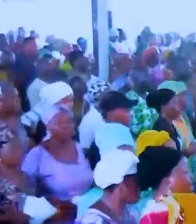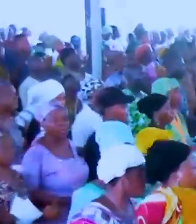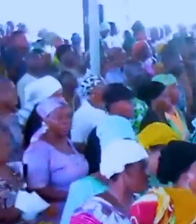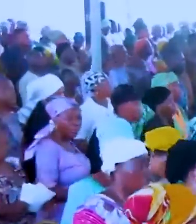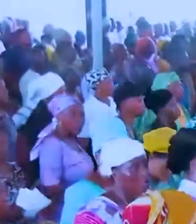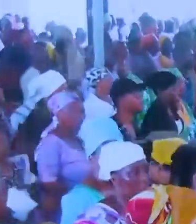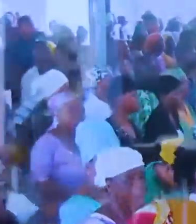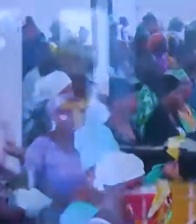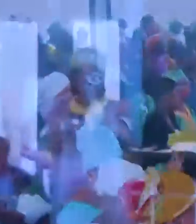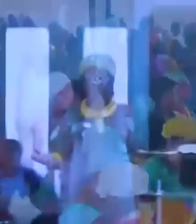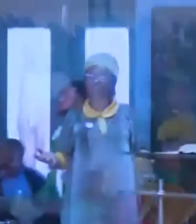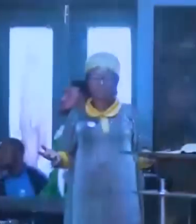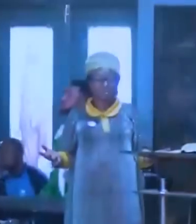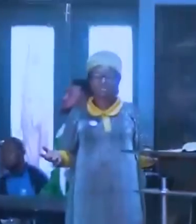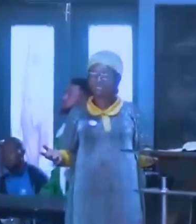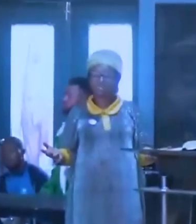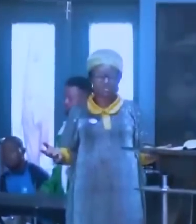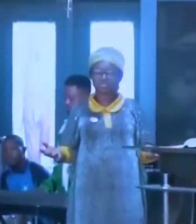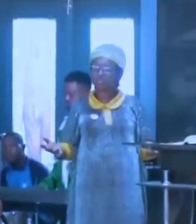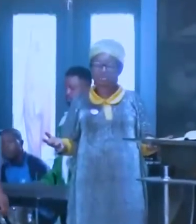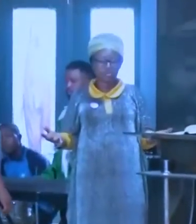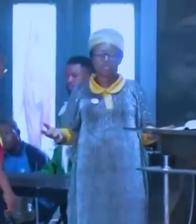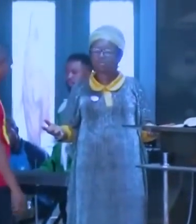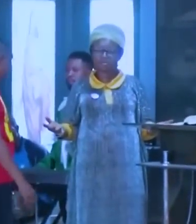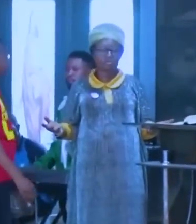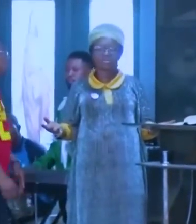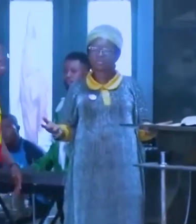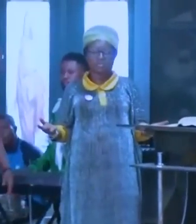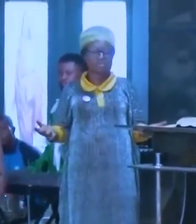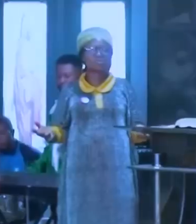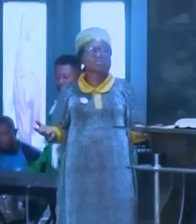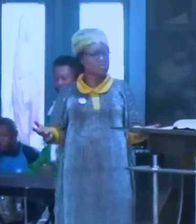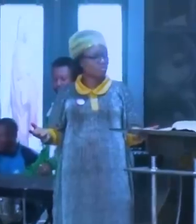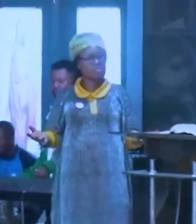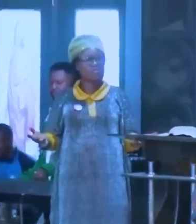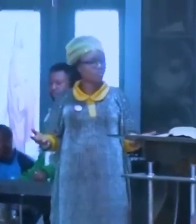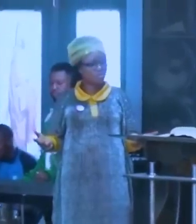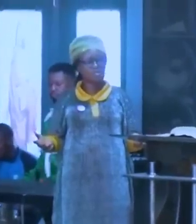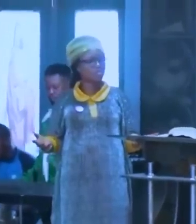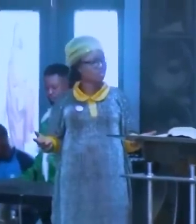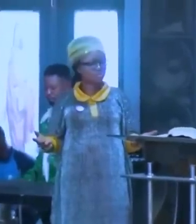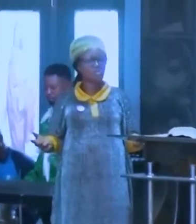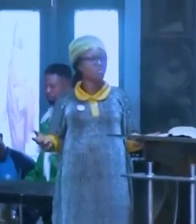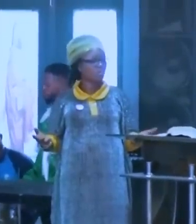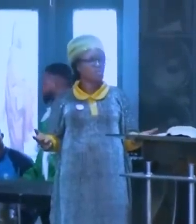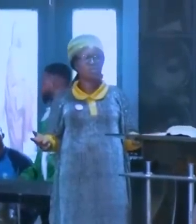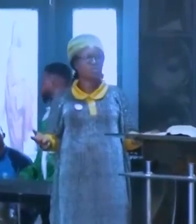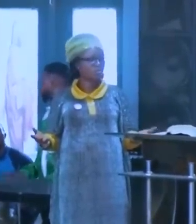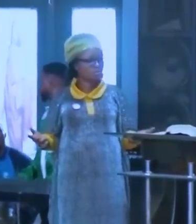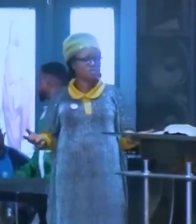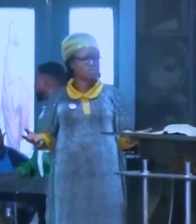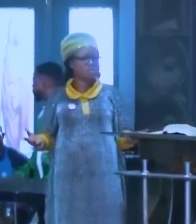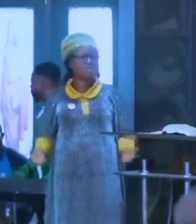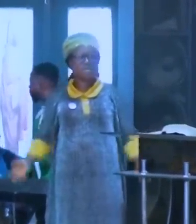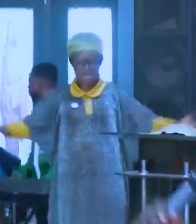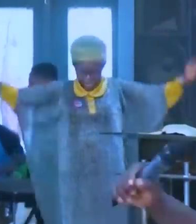Paria. Lata po sheria gbogbo gudifia gbogbo re so fun Jesu loruko Jesu o fo